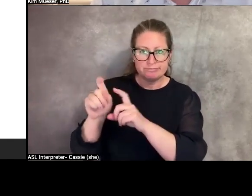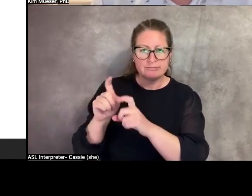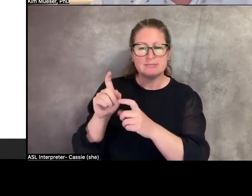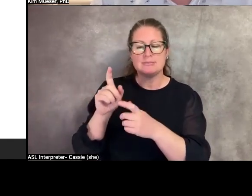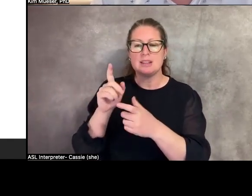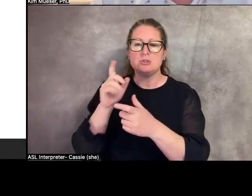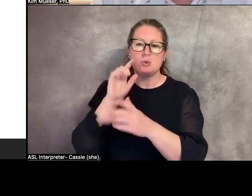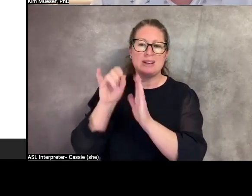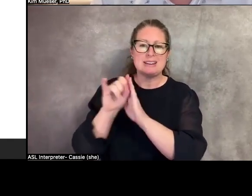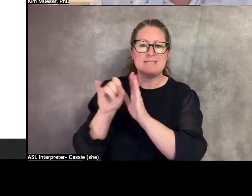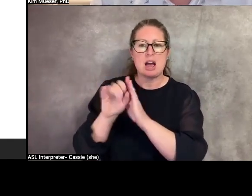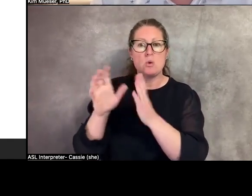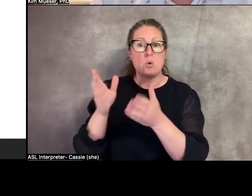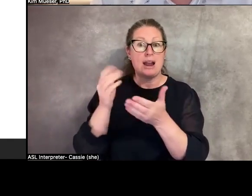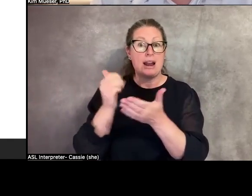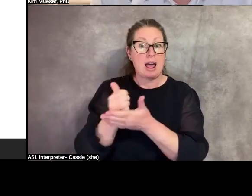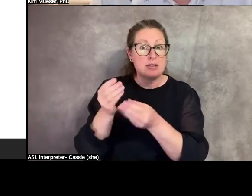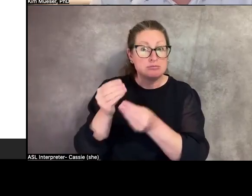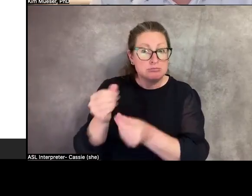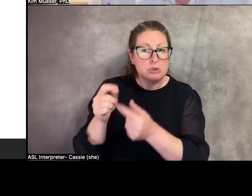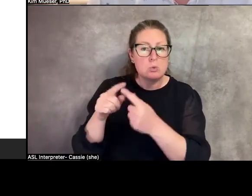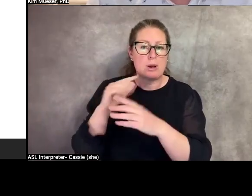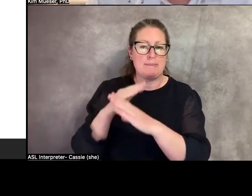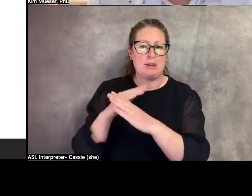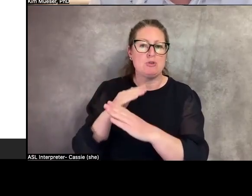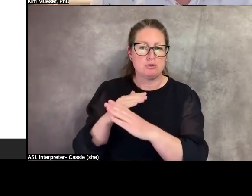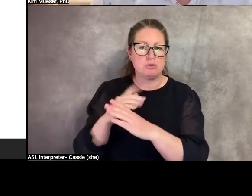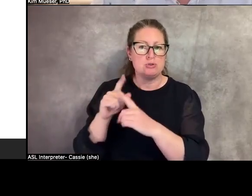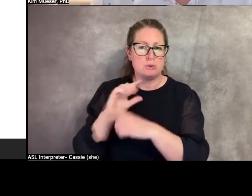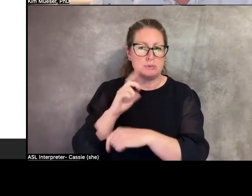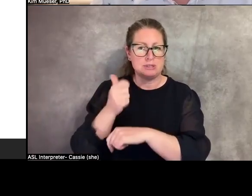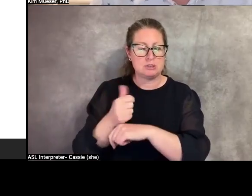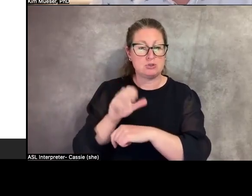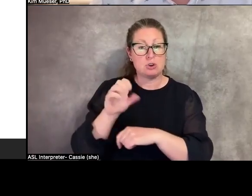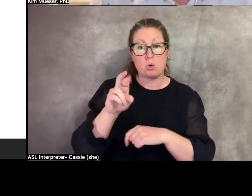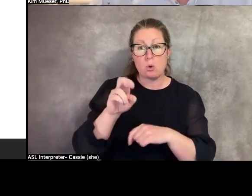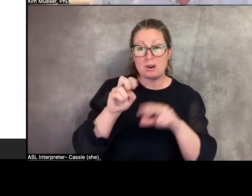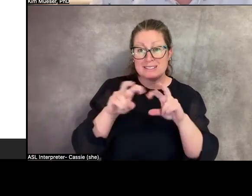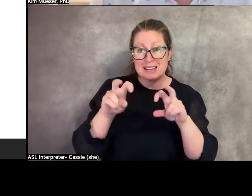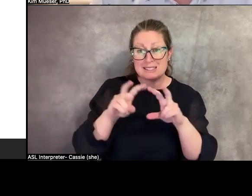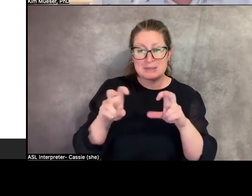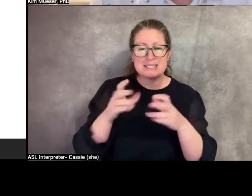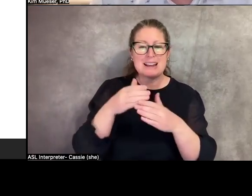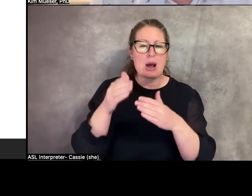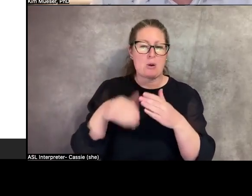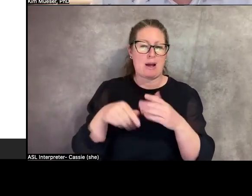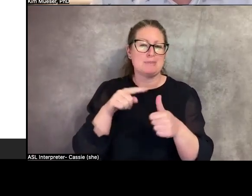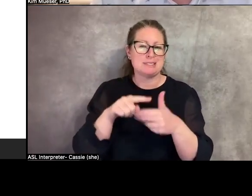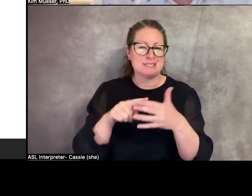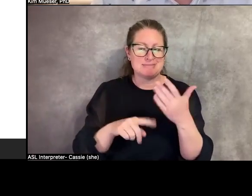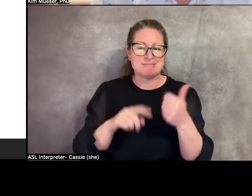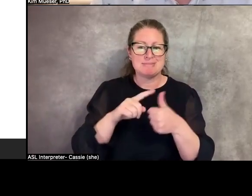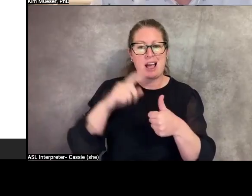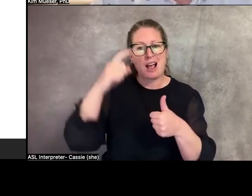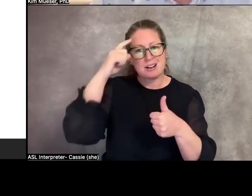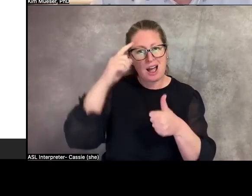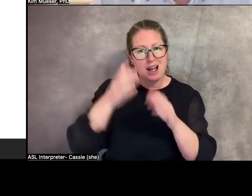and barriers to the implementation. The core assessments include outcomes such as cognition,